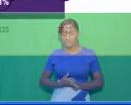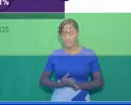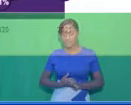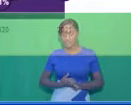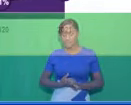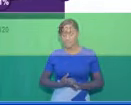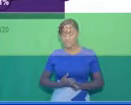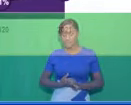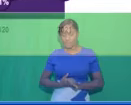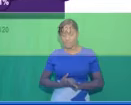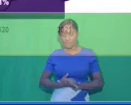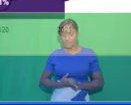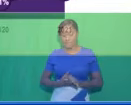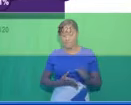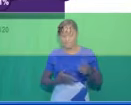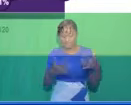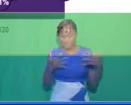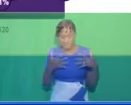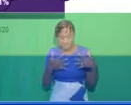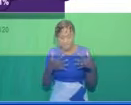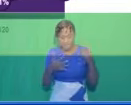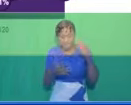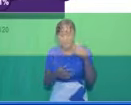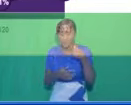And that was a little frightening to me because it means,